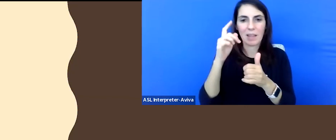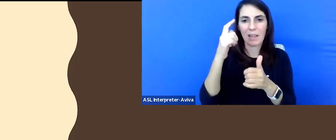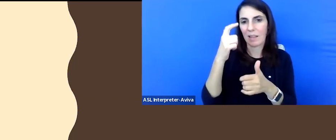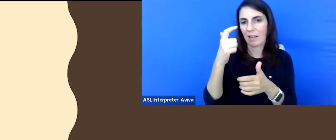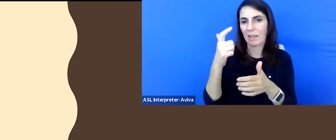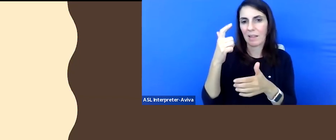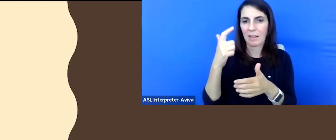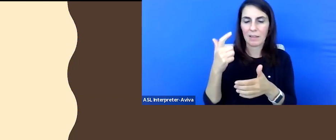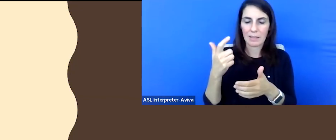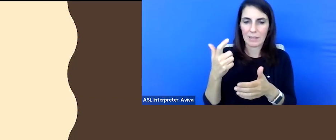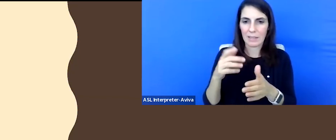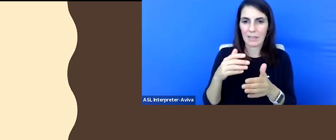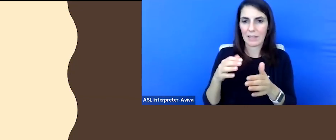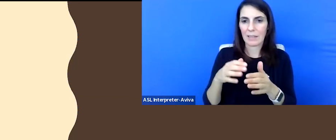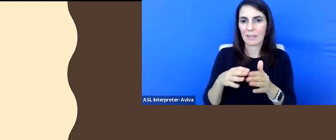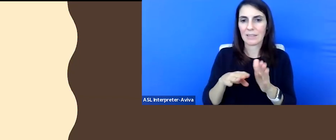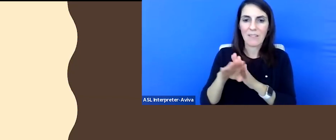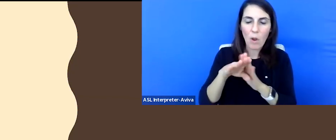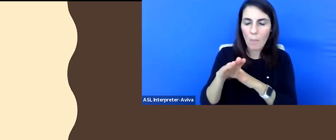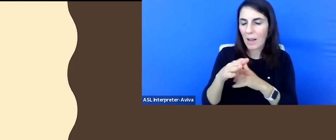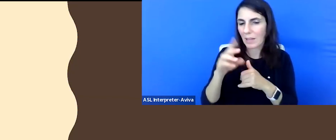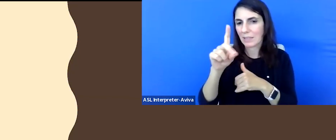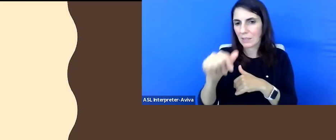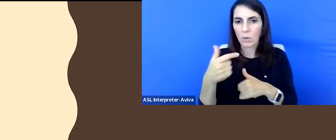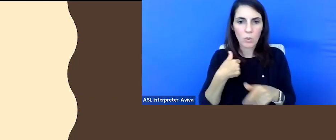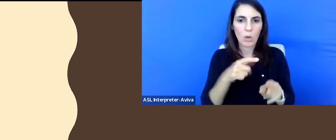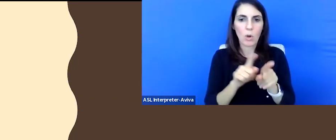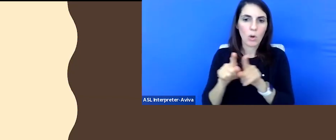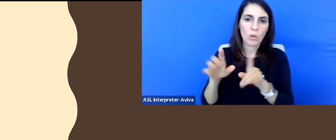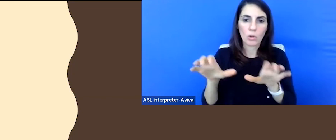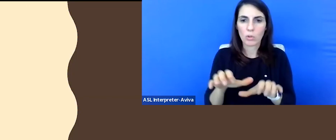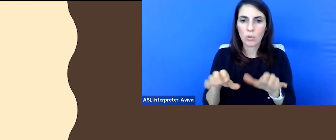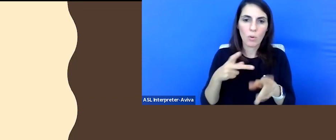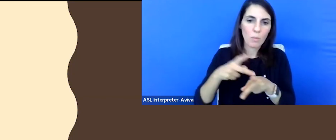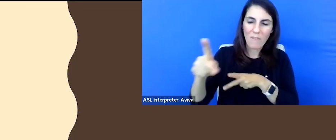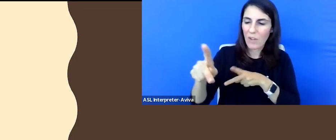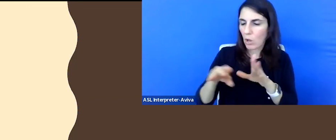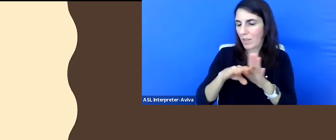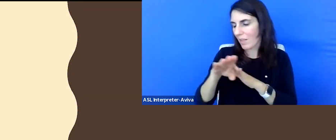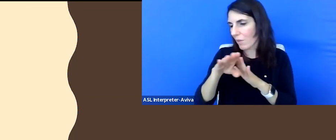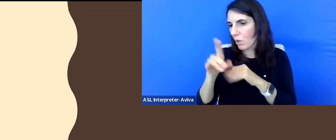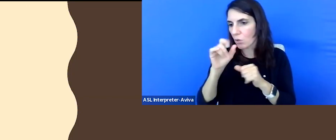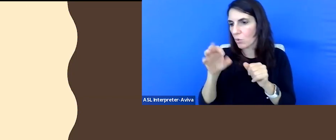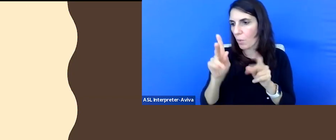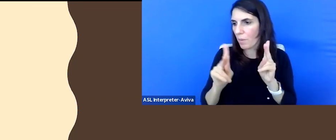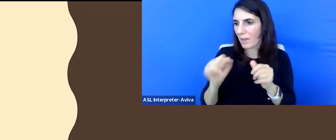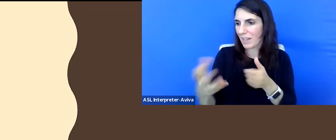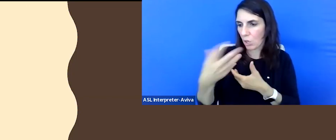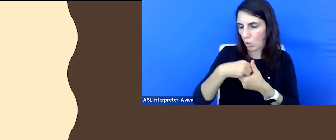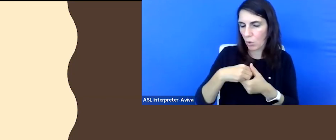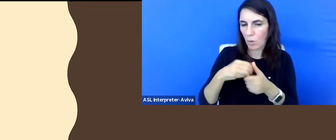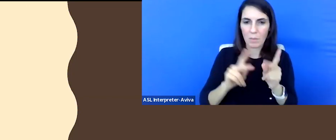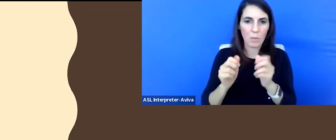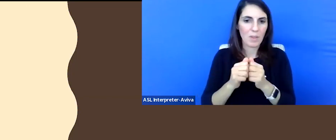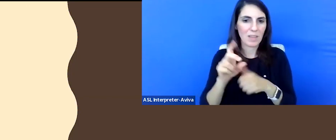We also work to do professional development so that people can include people with disabilities in